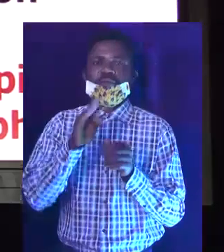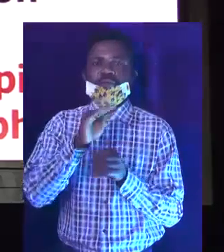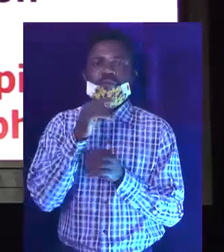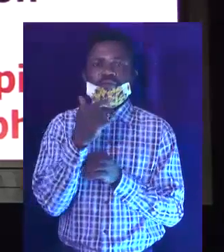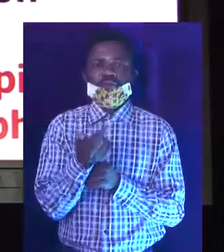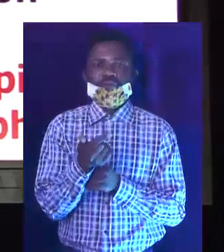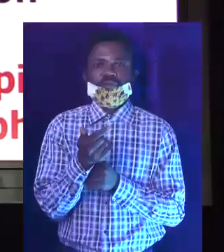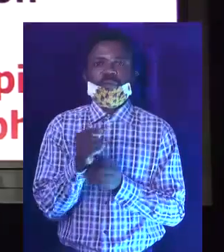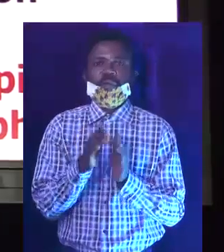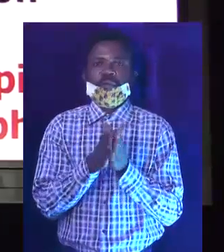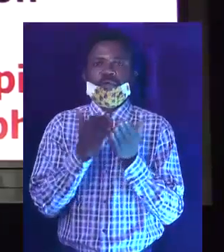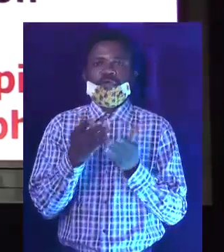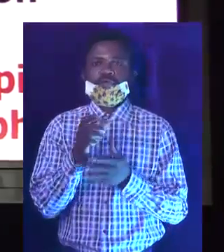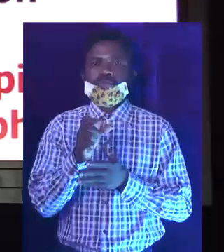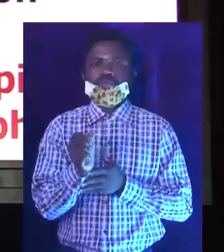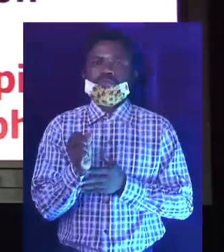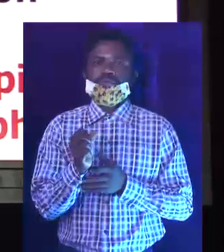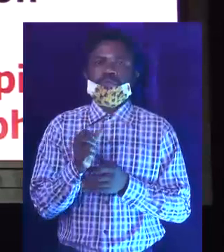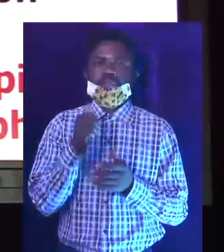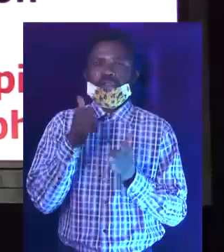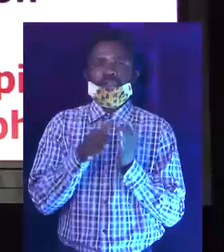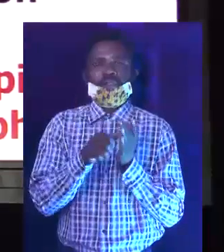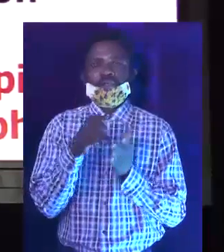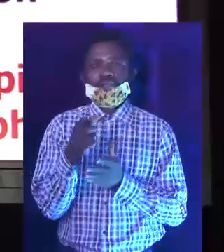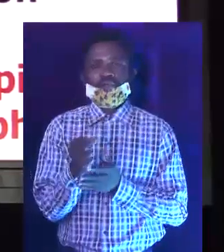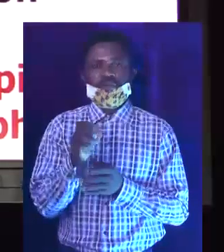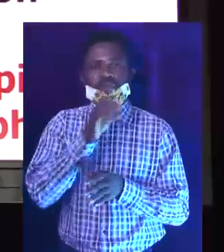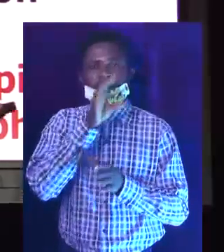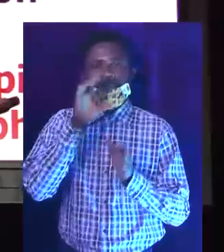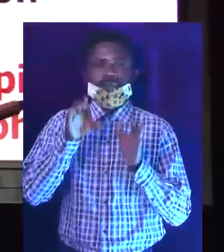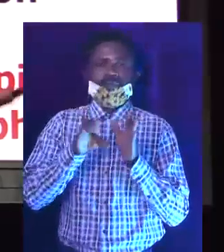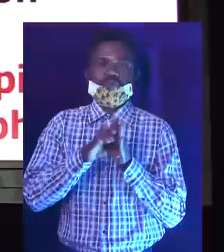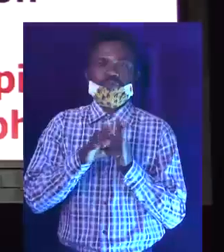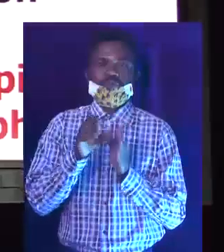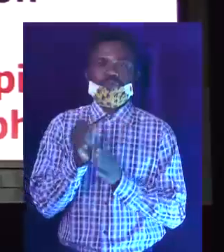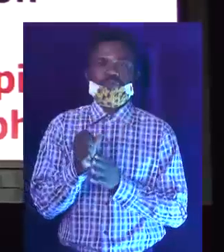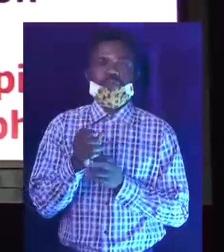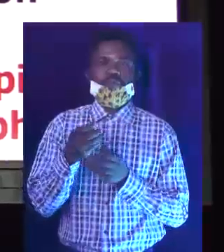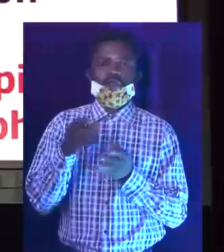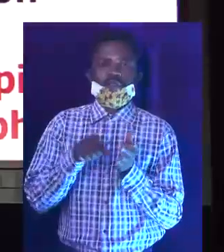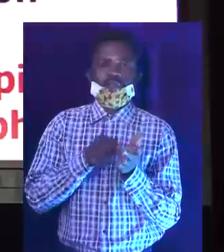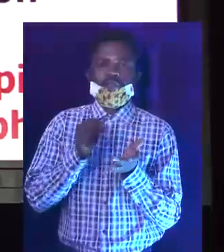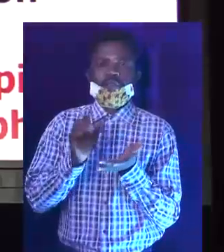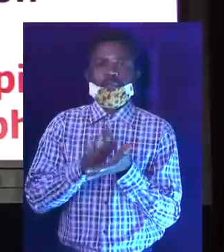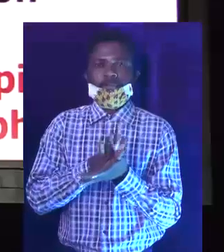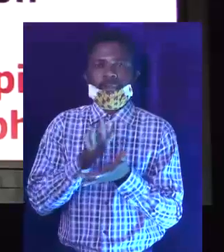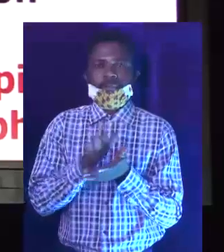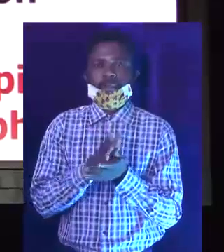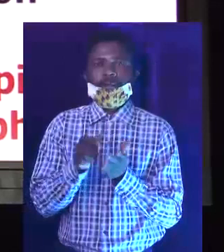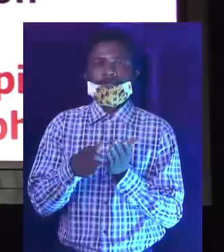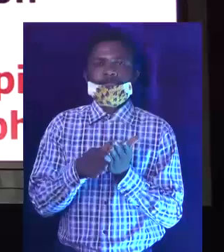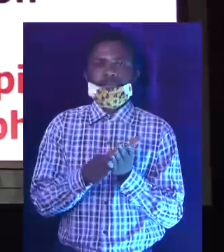Existing biographies, books, letters, pictures,